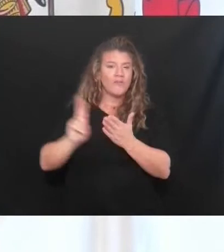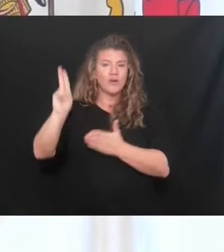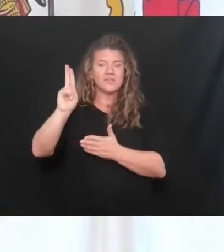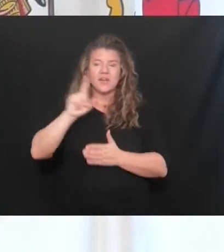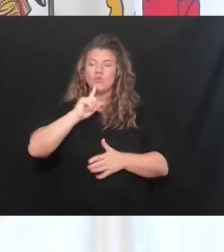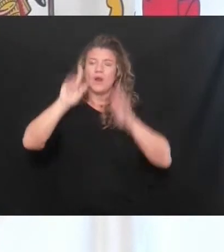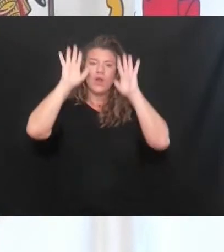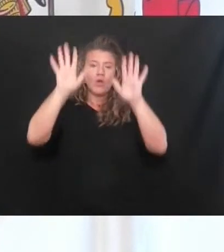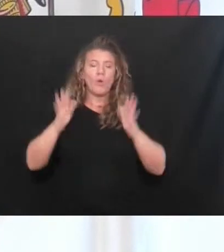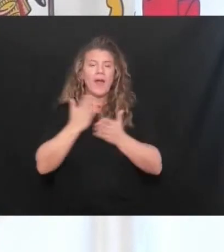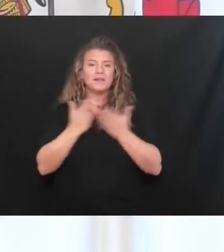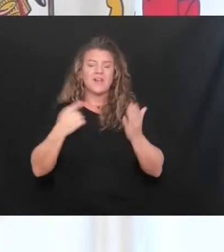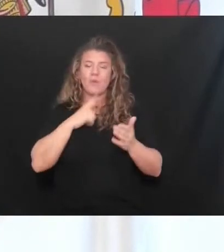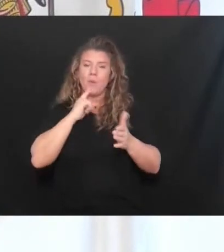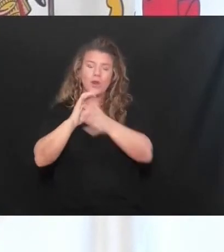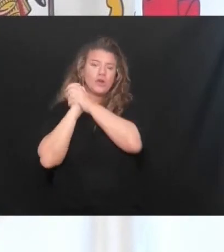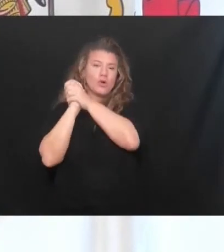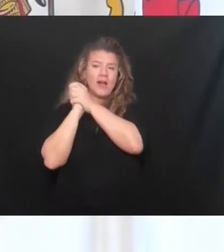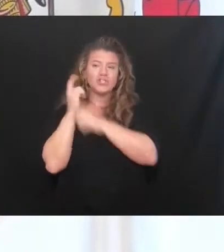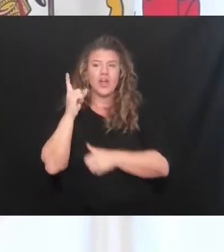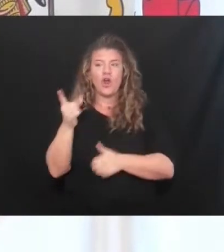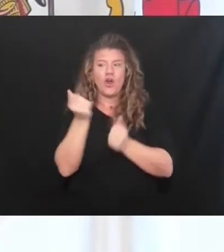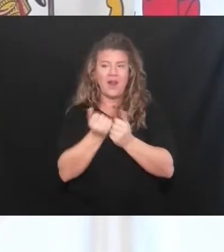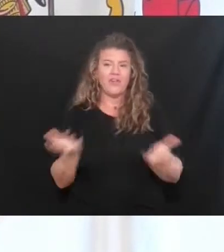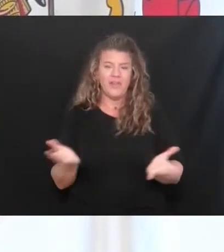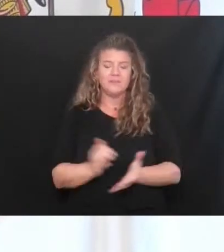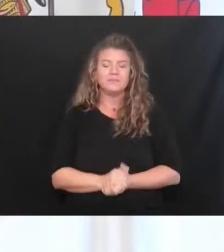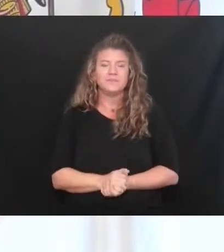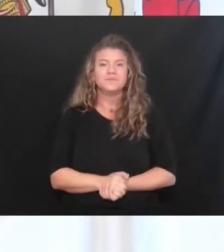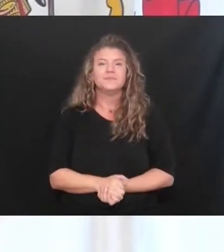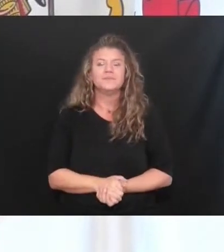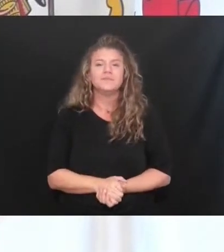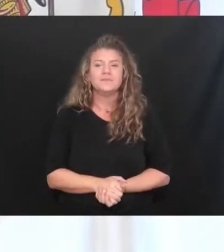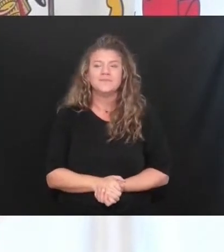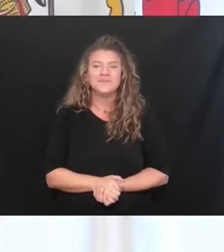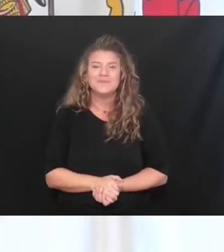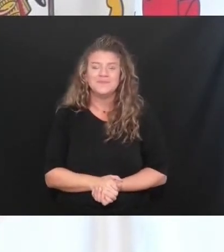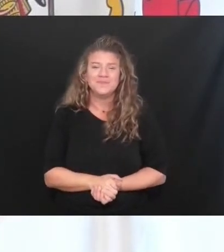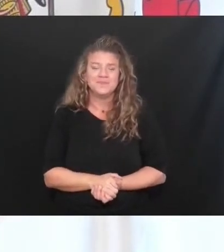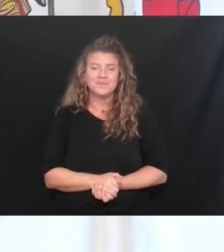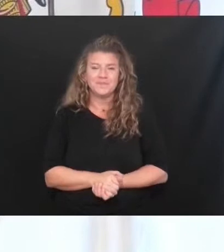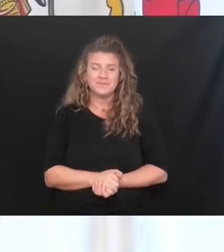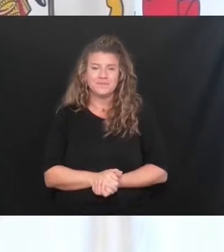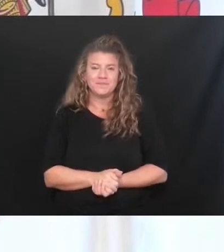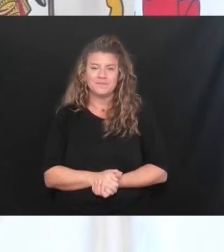and we congratulate Kim in every way. Here's another thing another